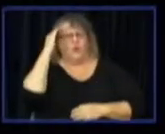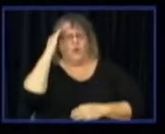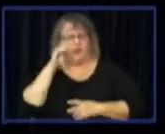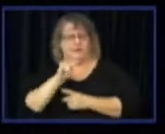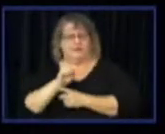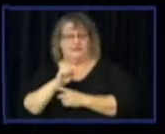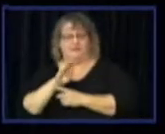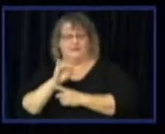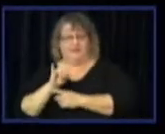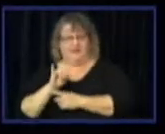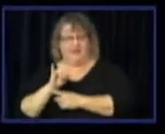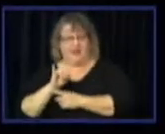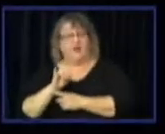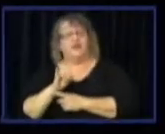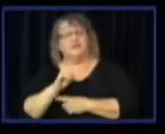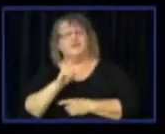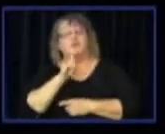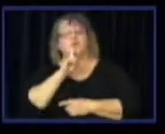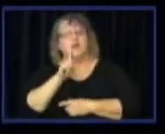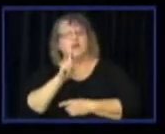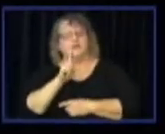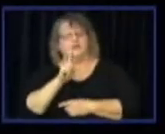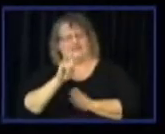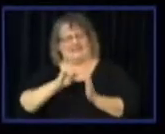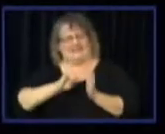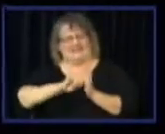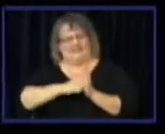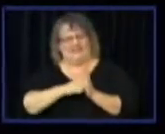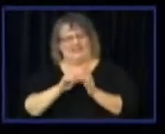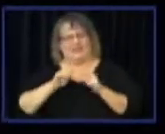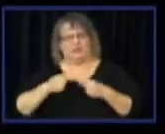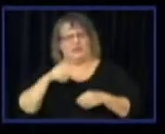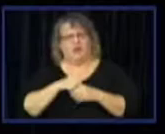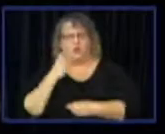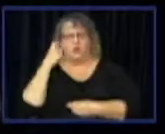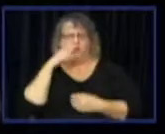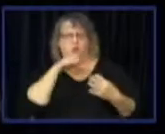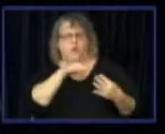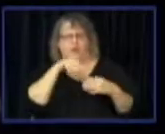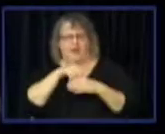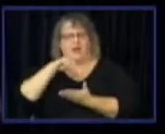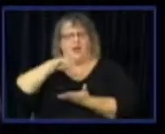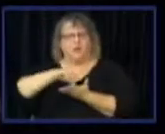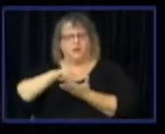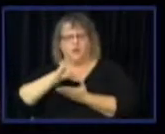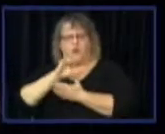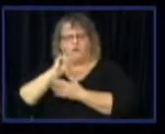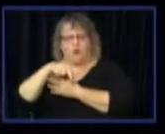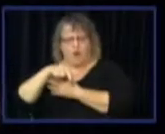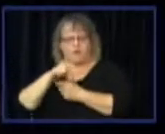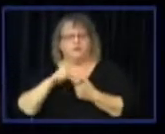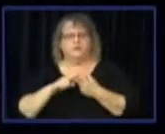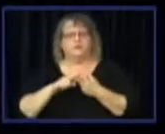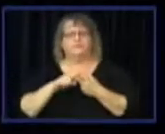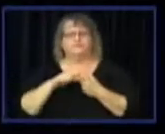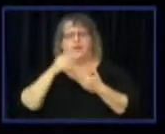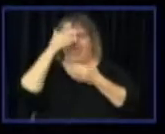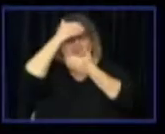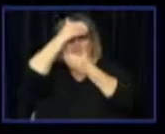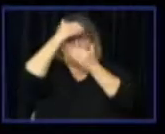traumatic brain injury is actually the key injury in the recent wars in Iraq and